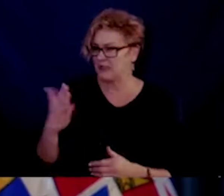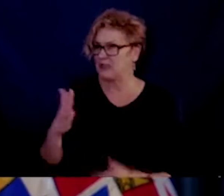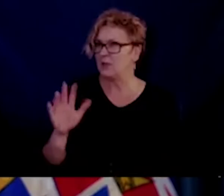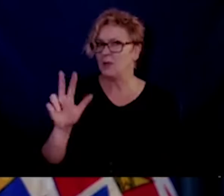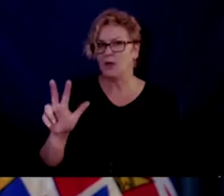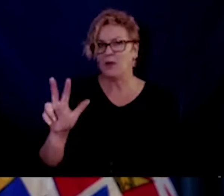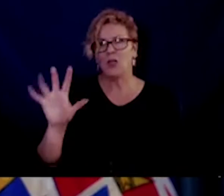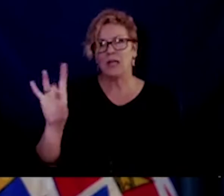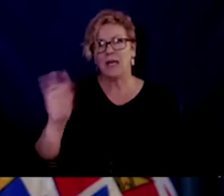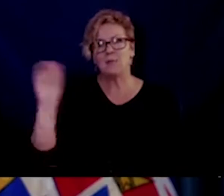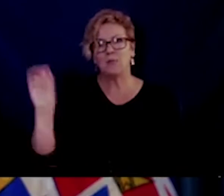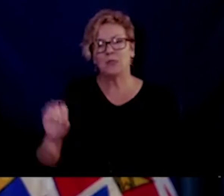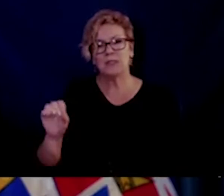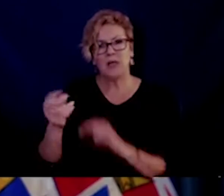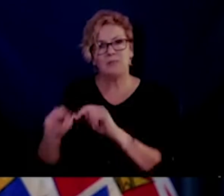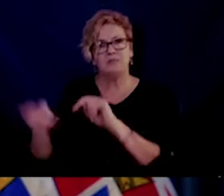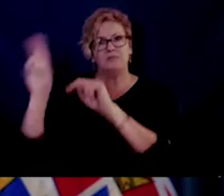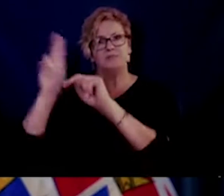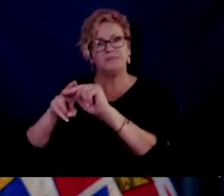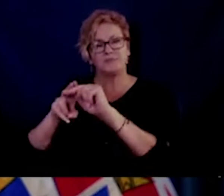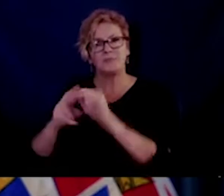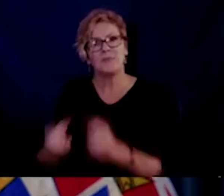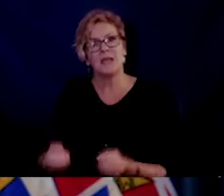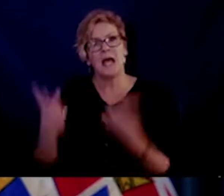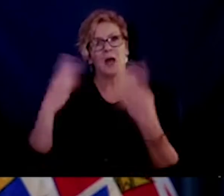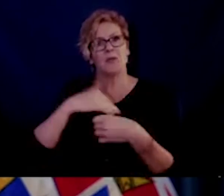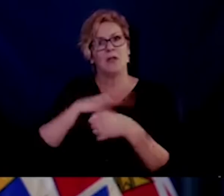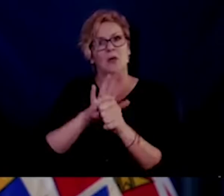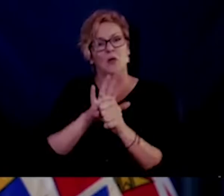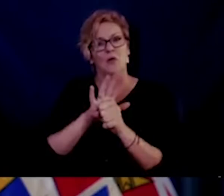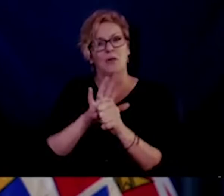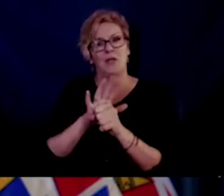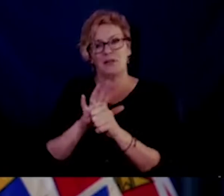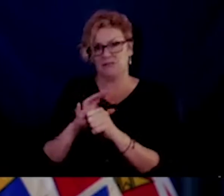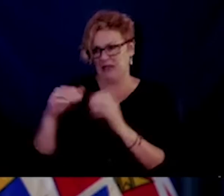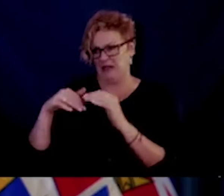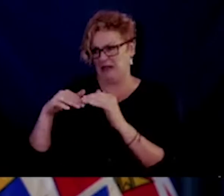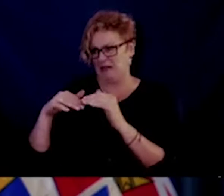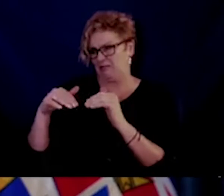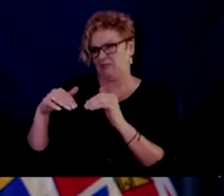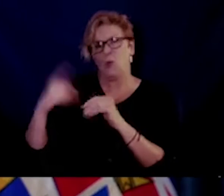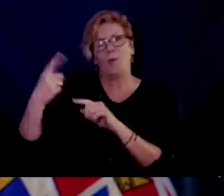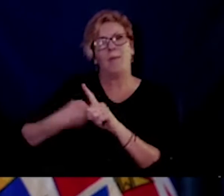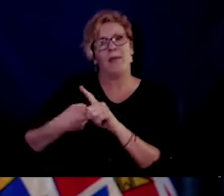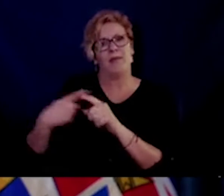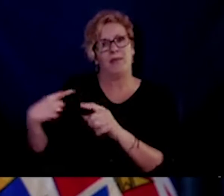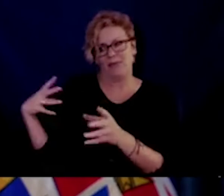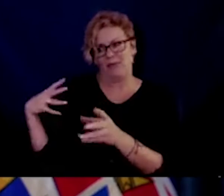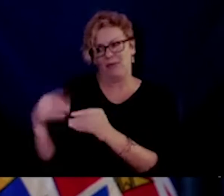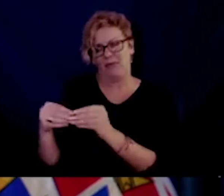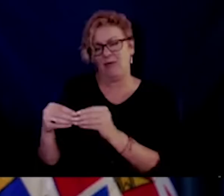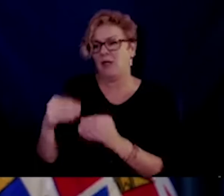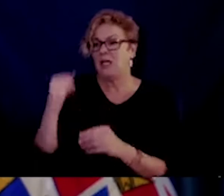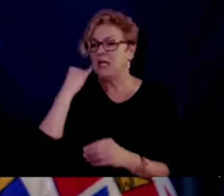increase, 38% increase in the case count in a little over a month. Had you acted sooner, do you think you